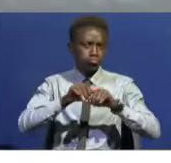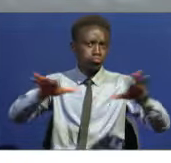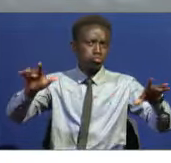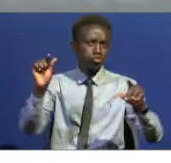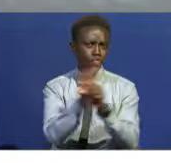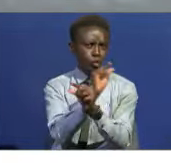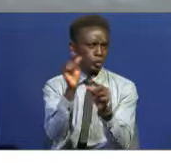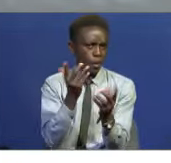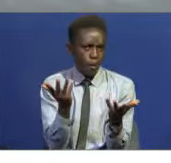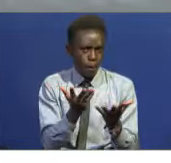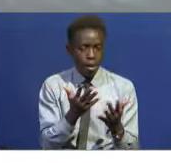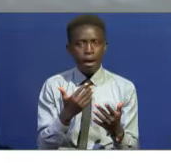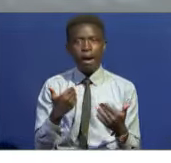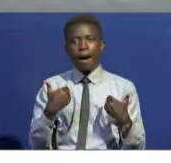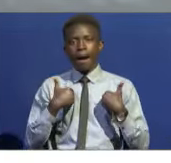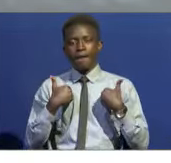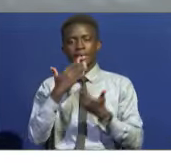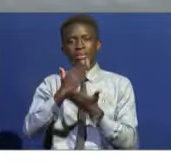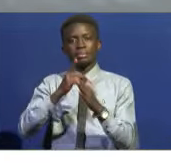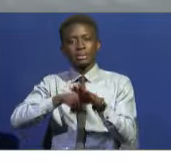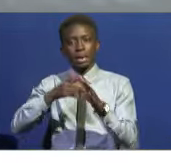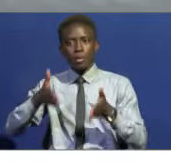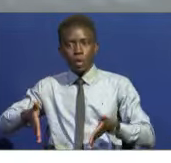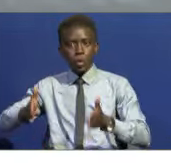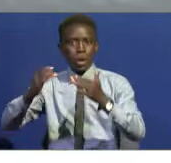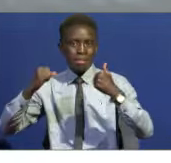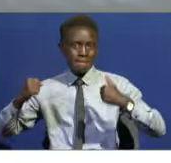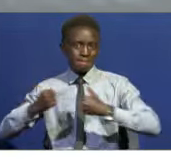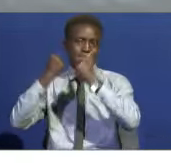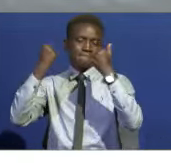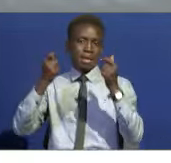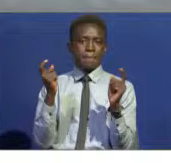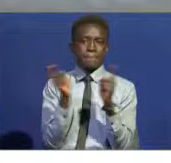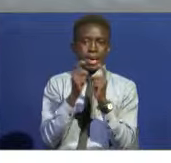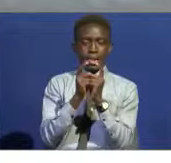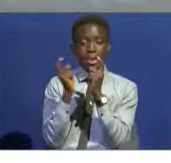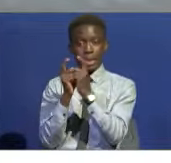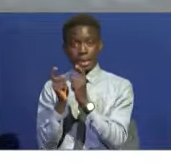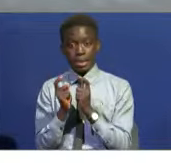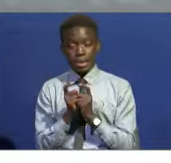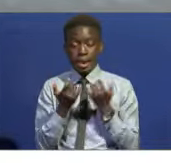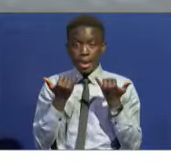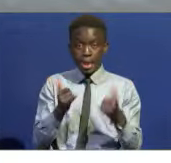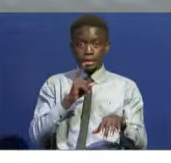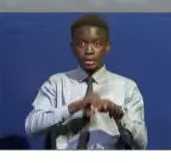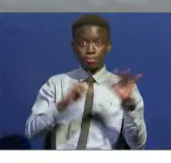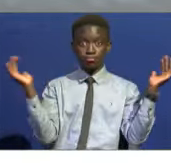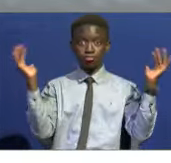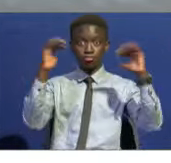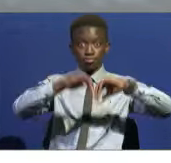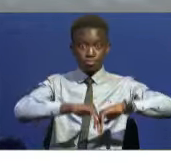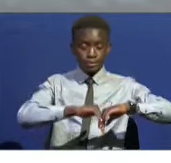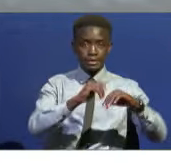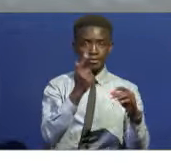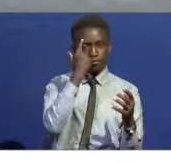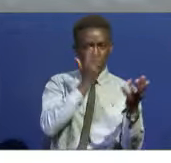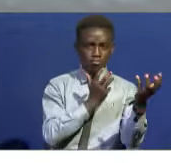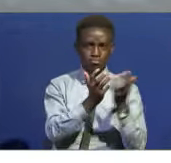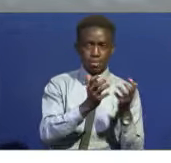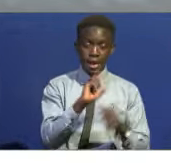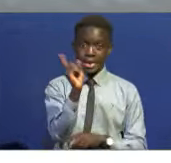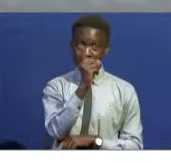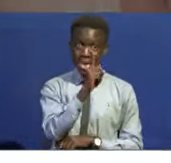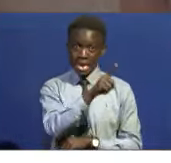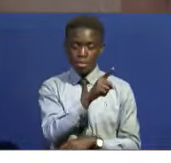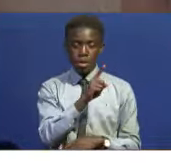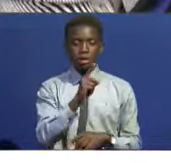road traffic injuries. Now, speaking during a Life Science and Health Trade Mission Forum in Nairobi, Principal Secretary, State Department